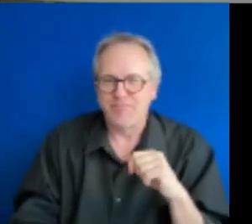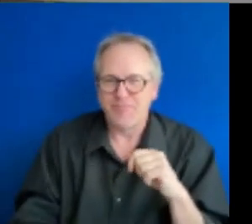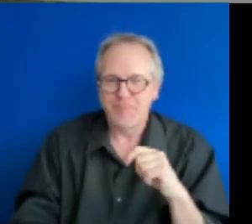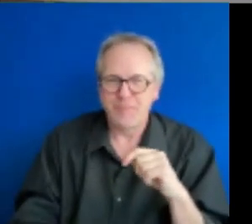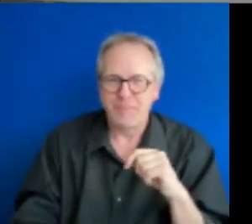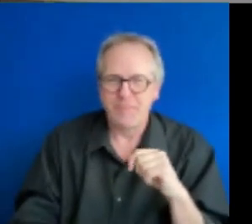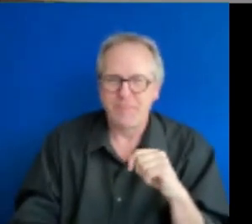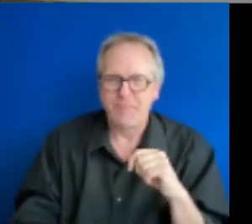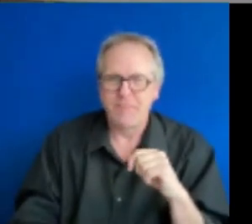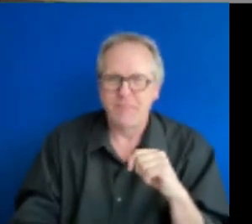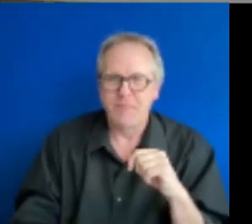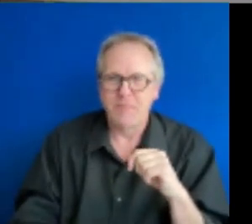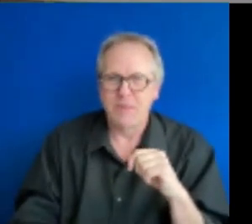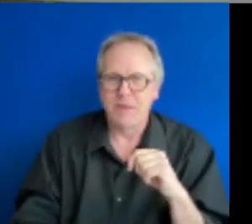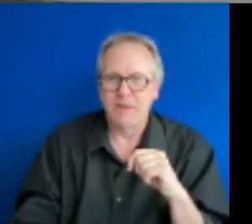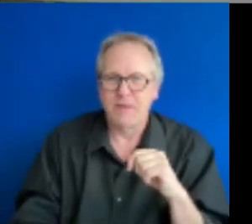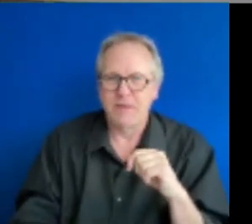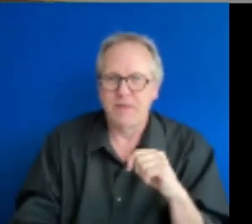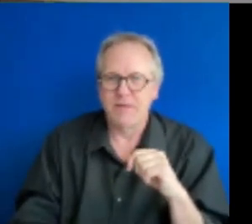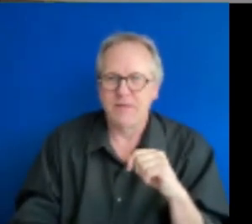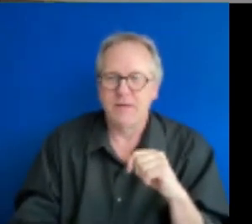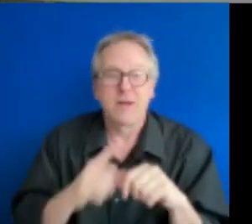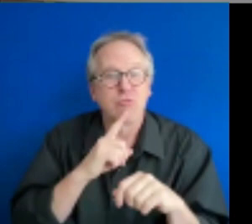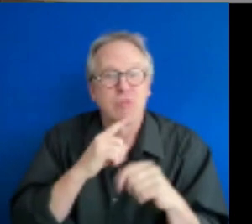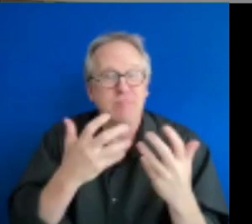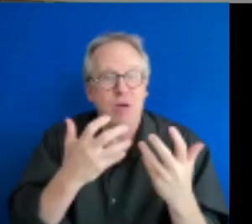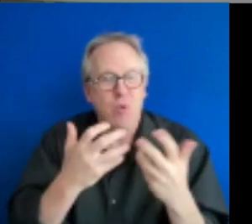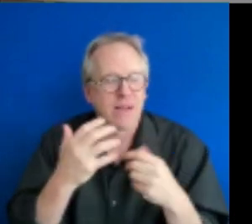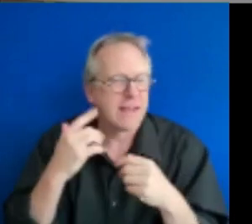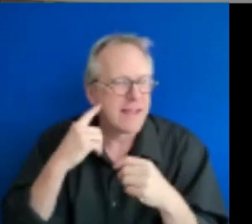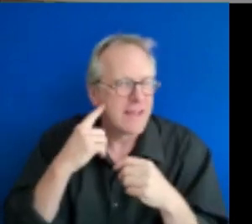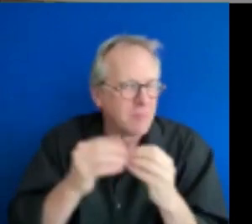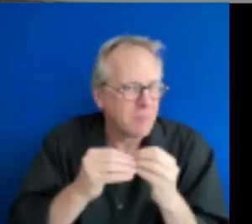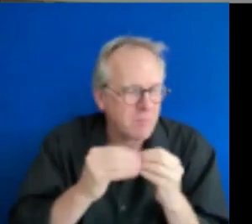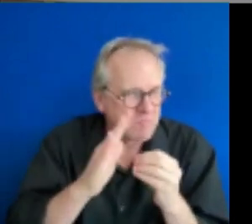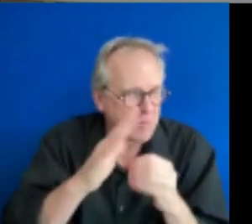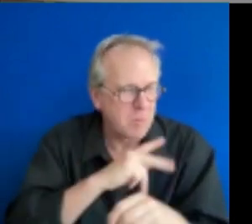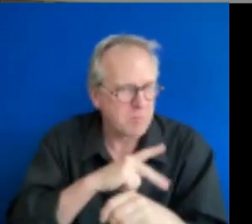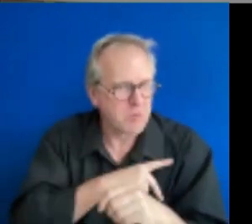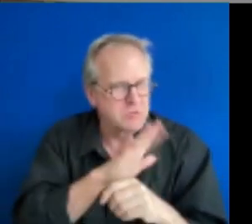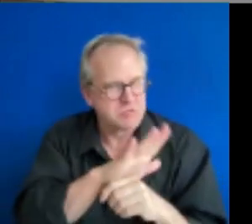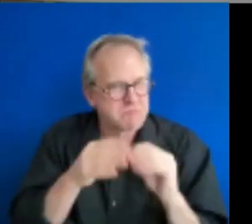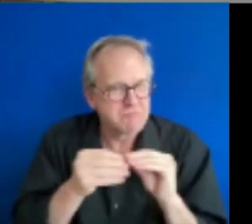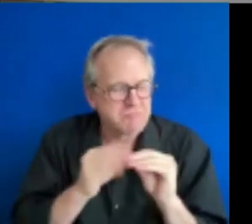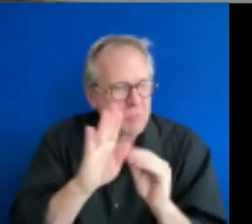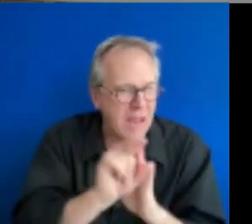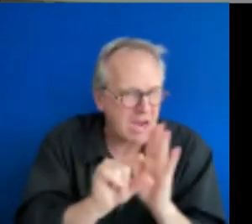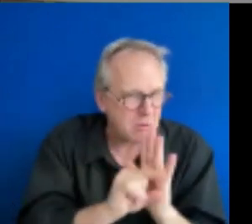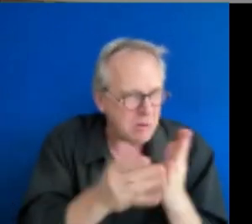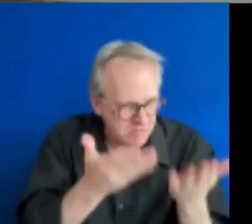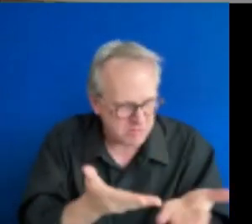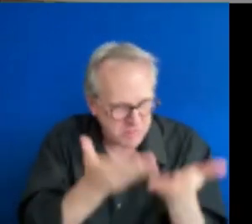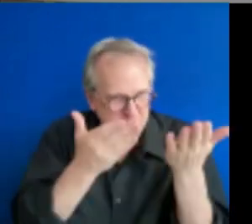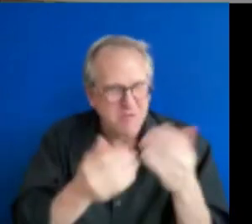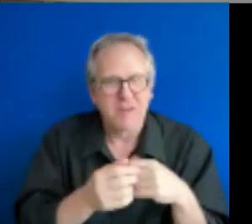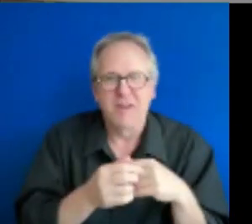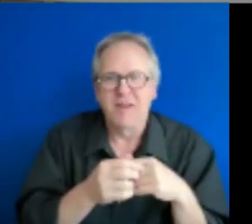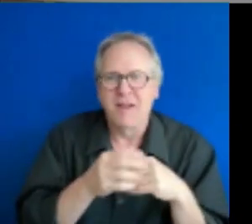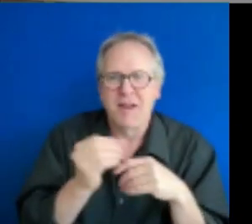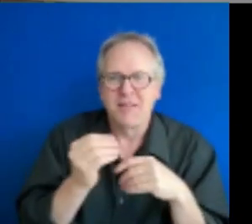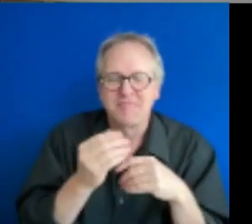your experience. I'm really eager to hear about your personal story, your background, and your